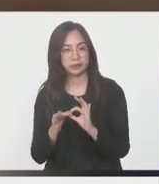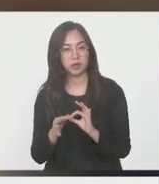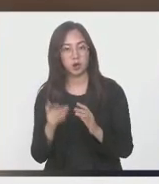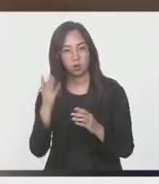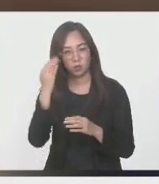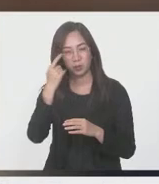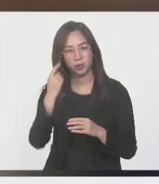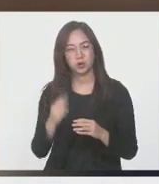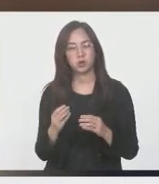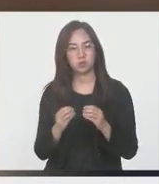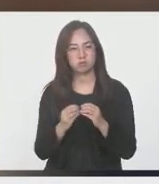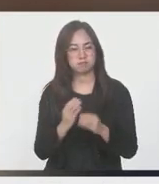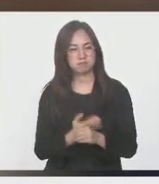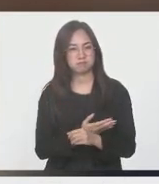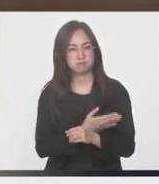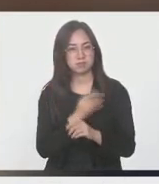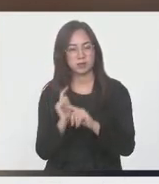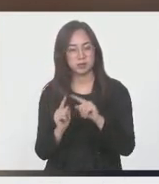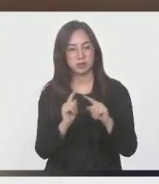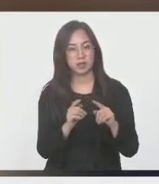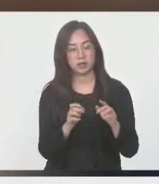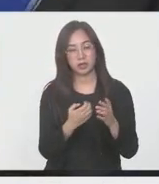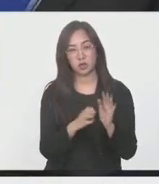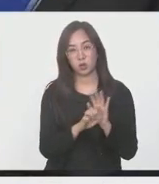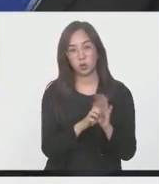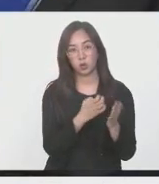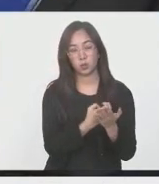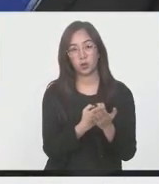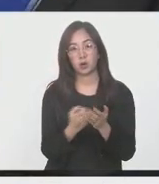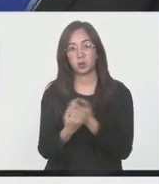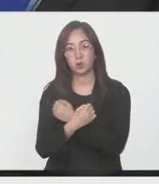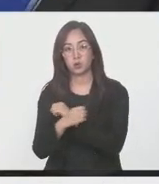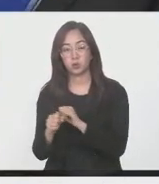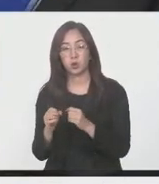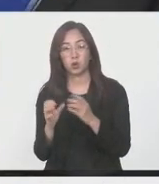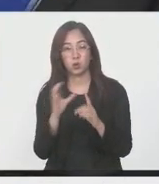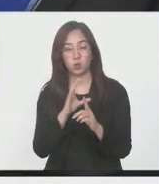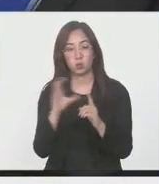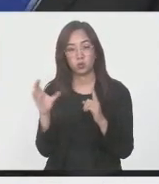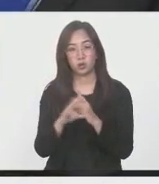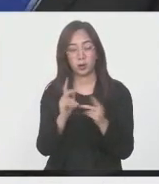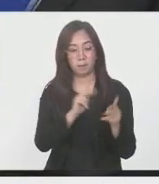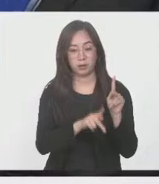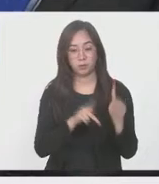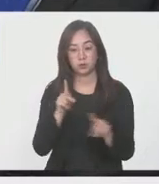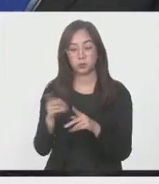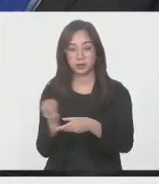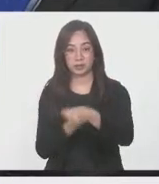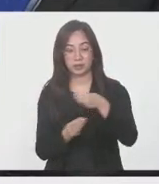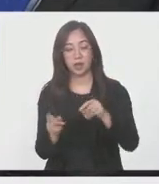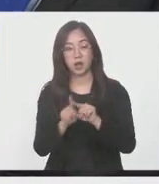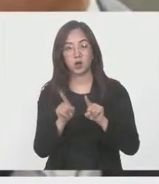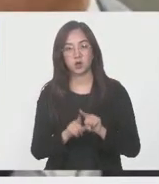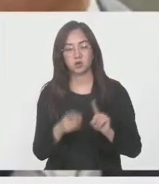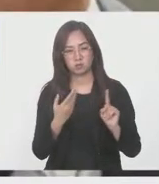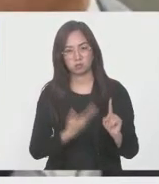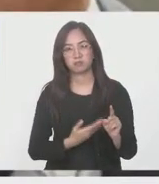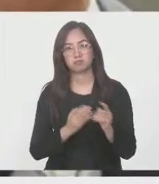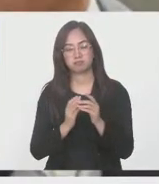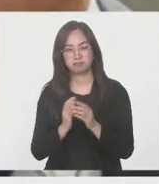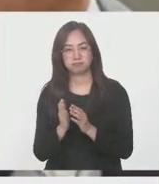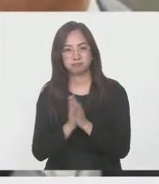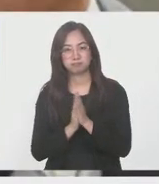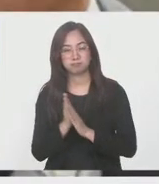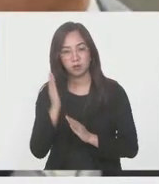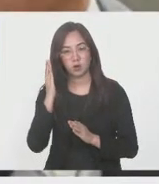various areas, from economy and security to cultural and people-to-people exchanges. Moreover, Endo looks forward to collaborating with the